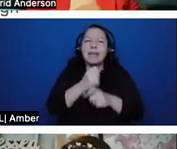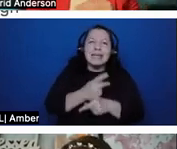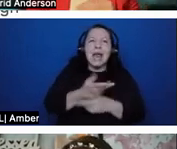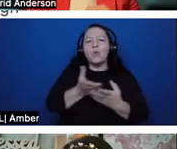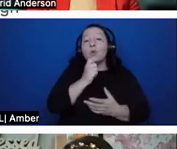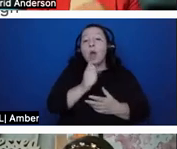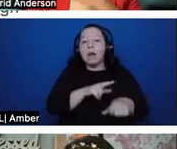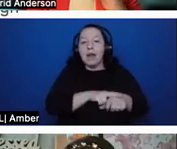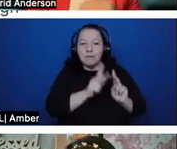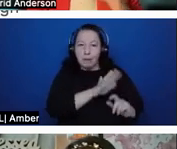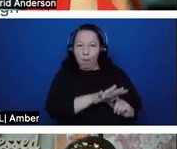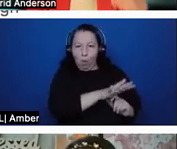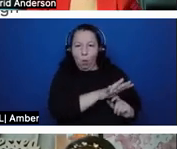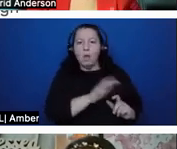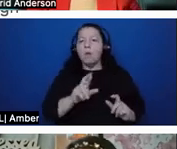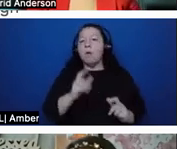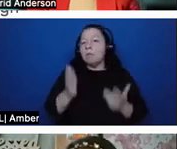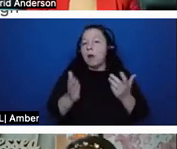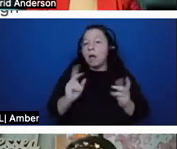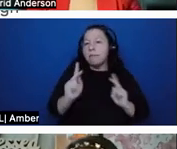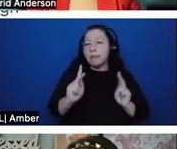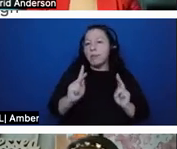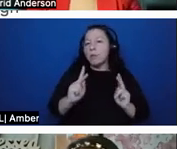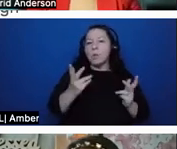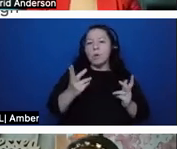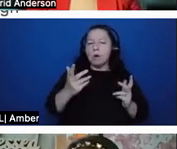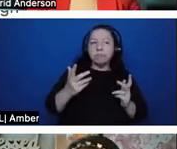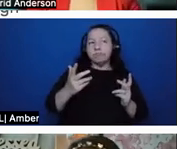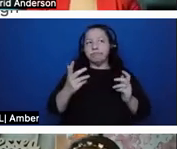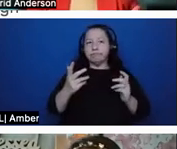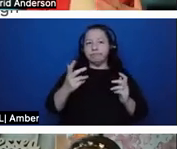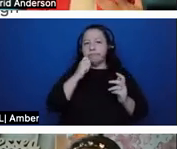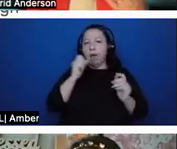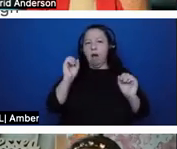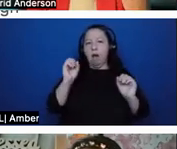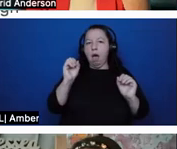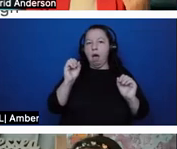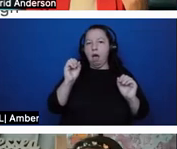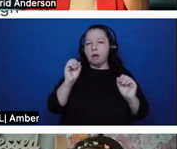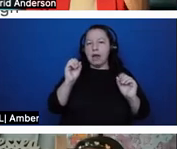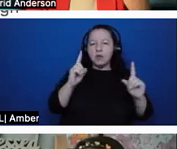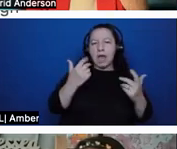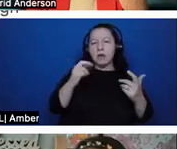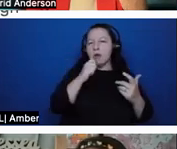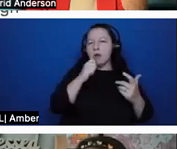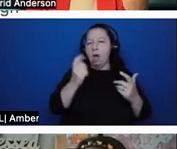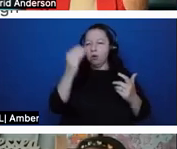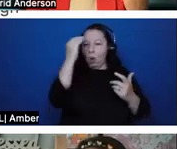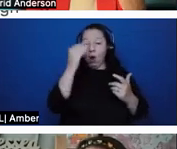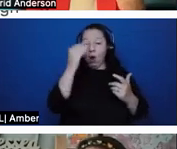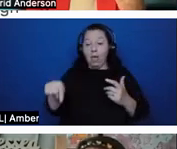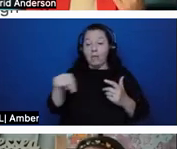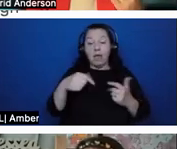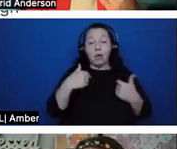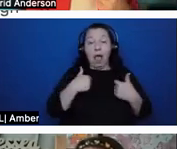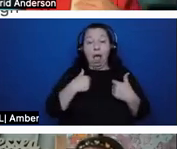who perhaps aren't educated or aware are having perhaps like flashbacks or similar responses,